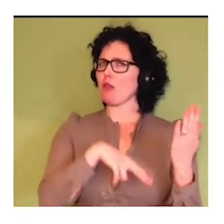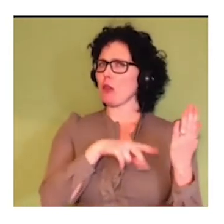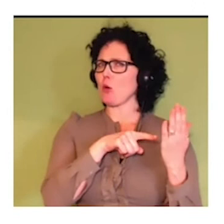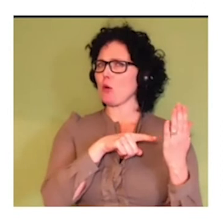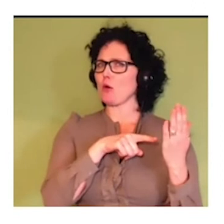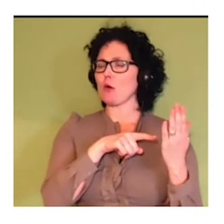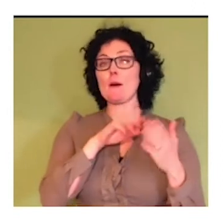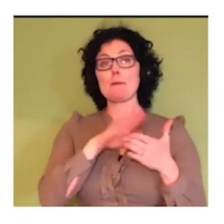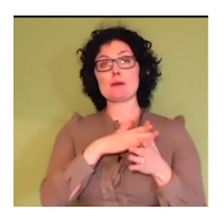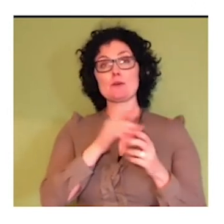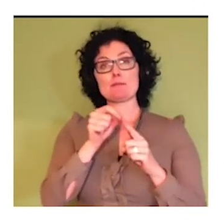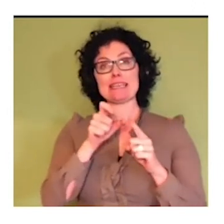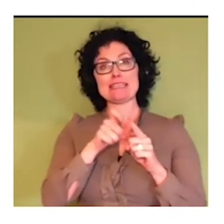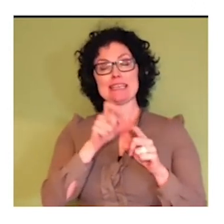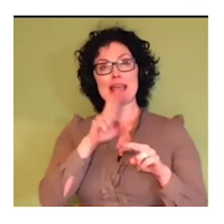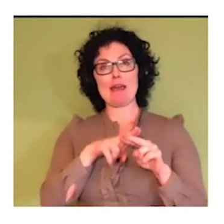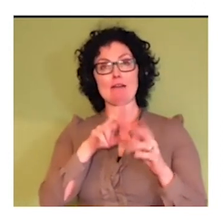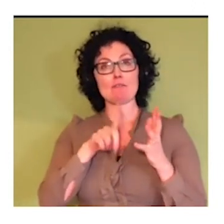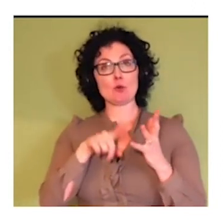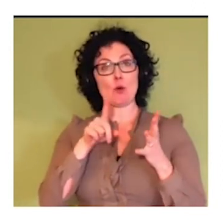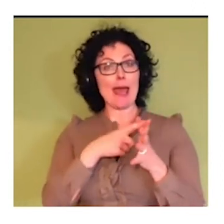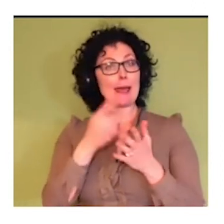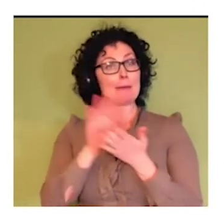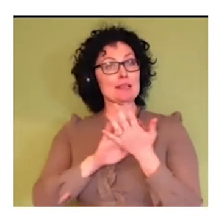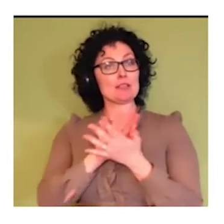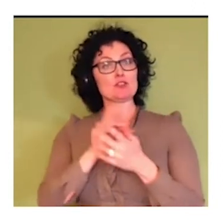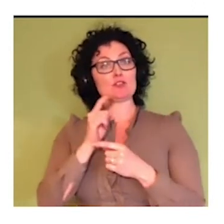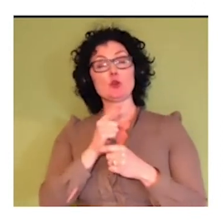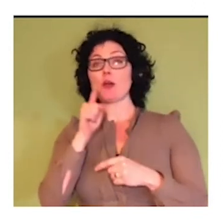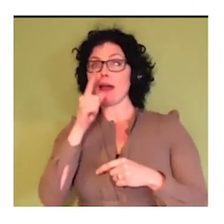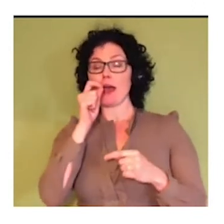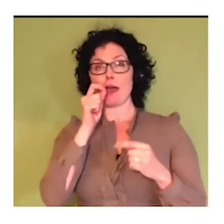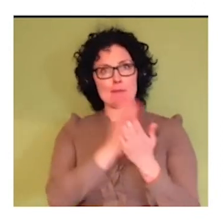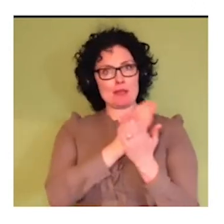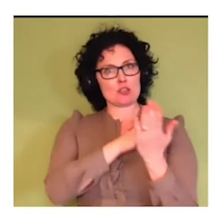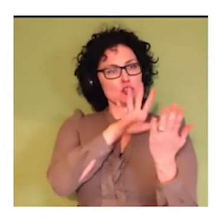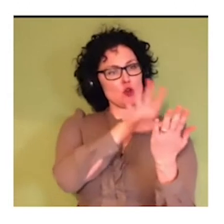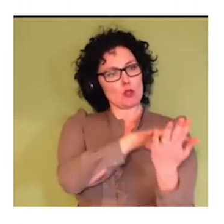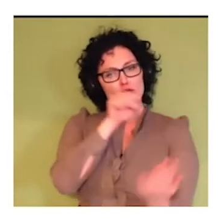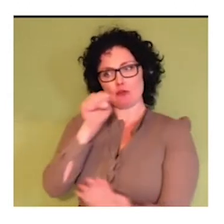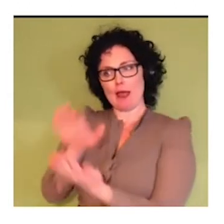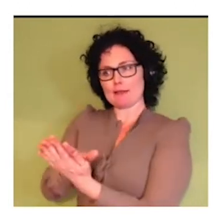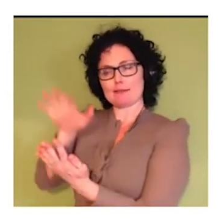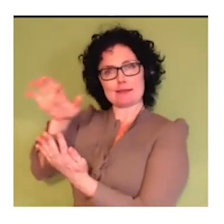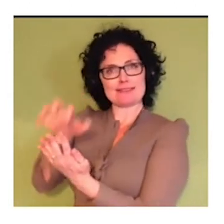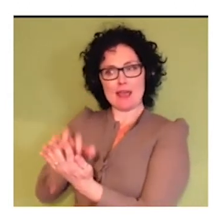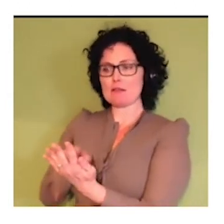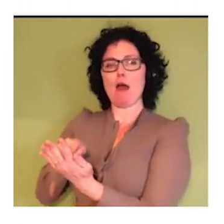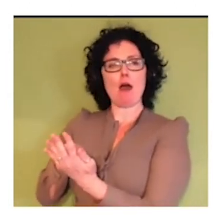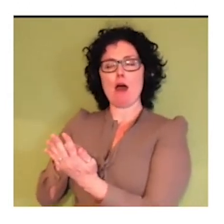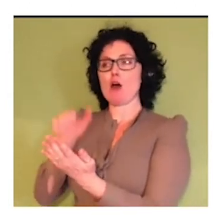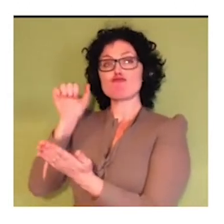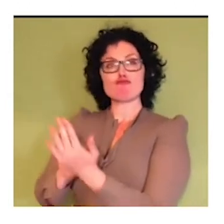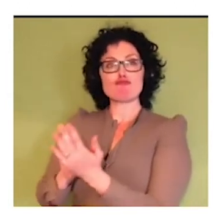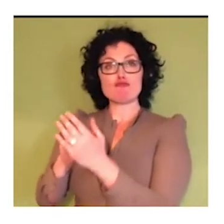UA even allows you to make sure that the text is extracted in the right order and reconfigured in the